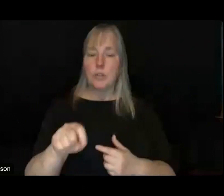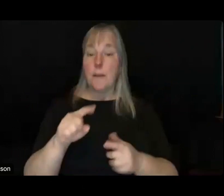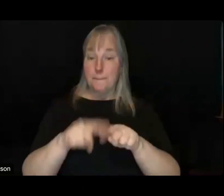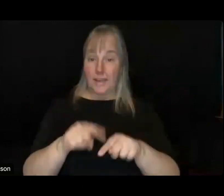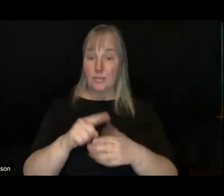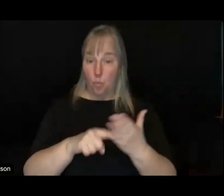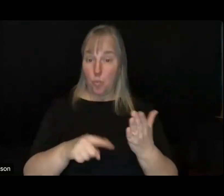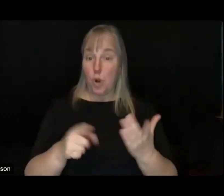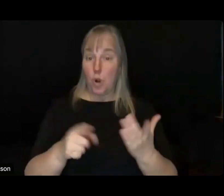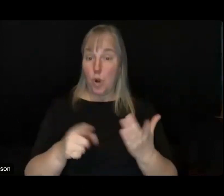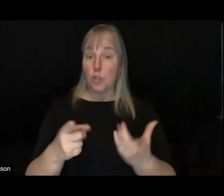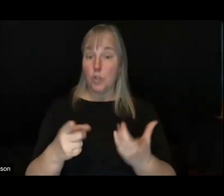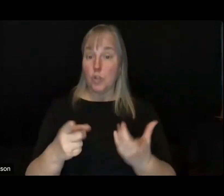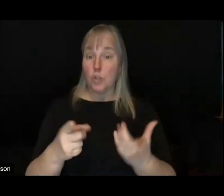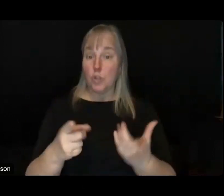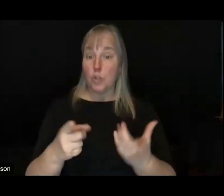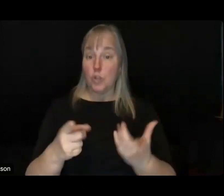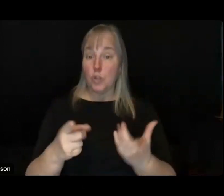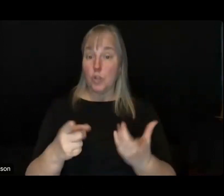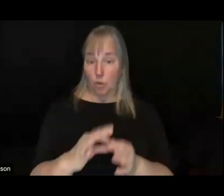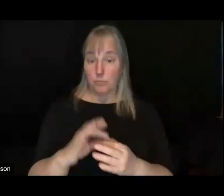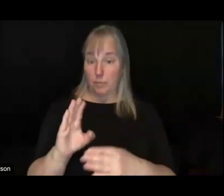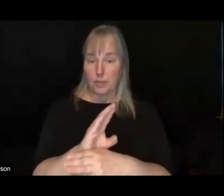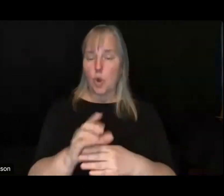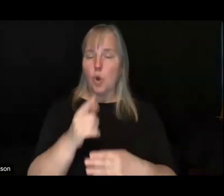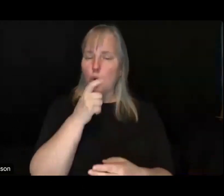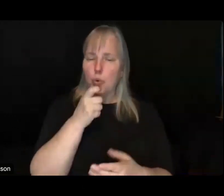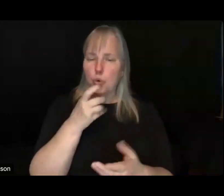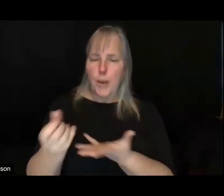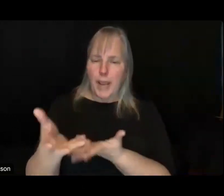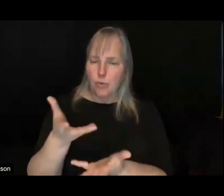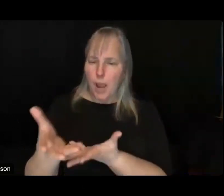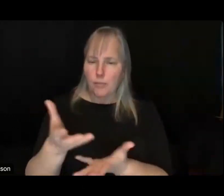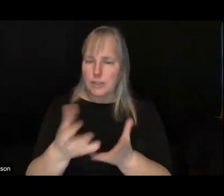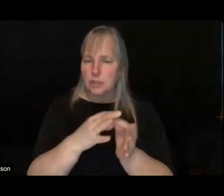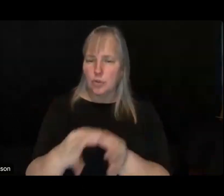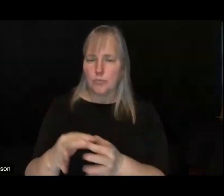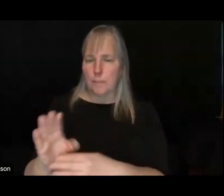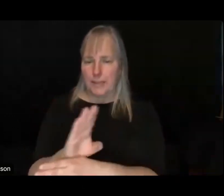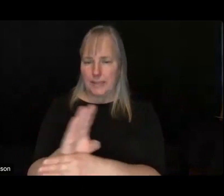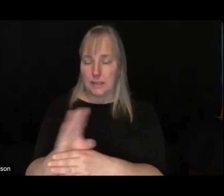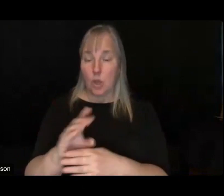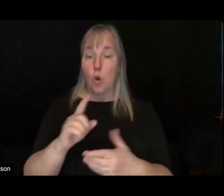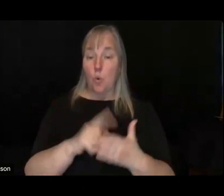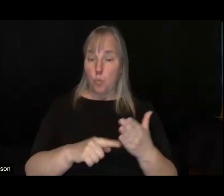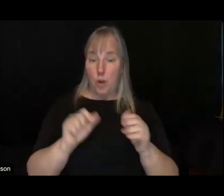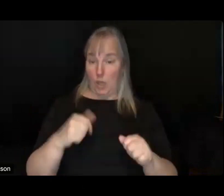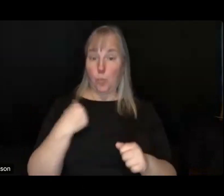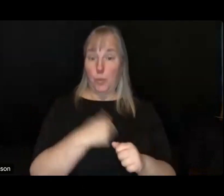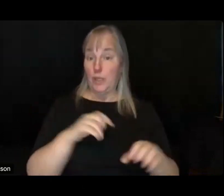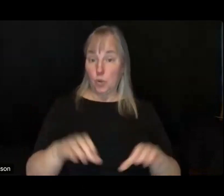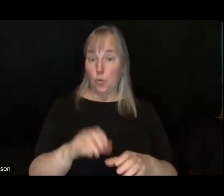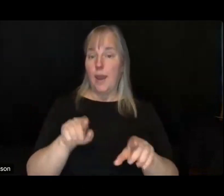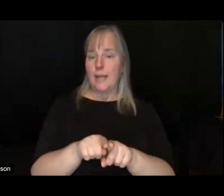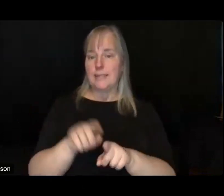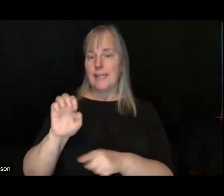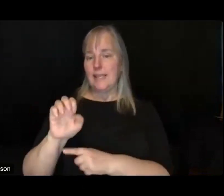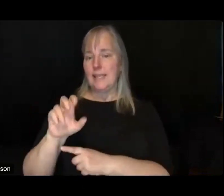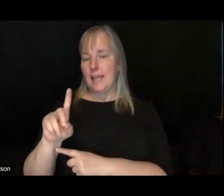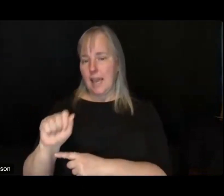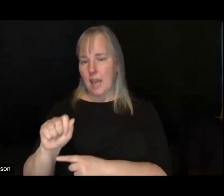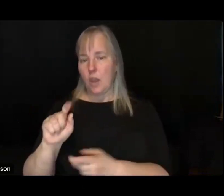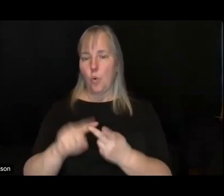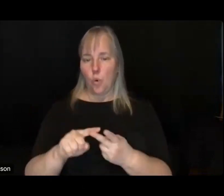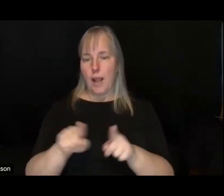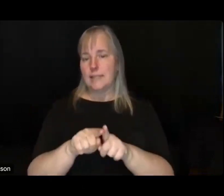of businesses, who you interact with in terms of businesses, what can we do as an EDA or as a county in the short term to kind of help